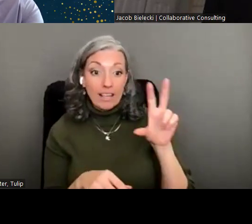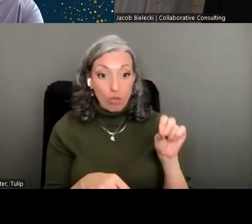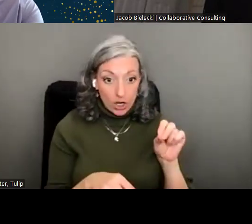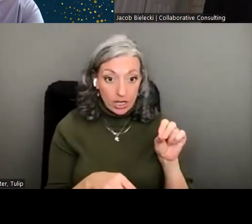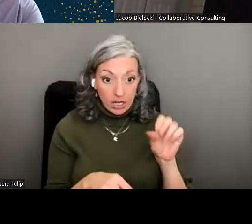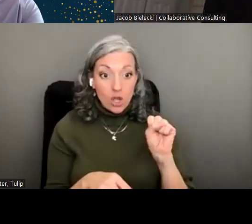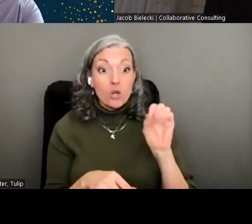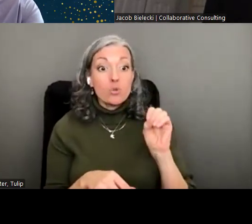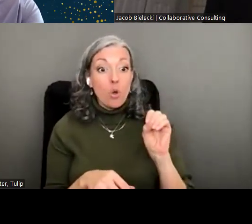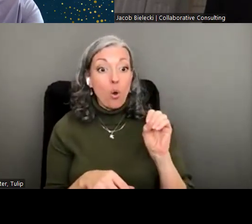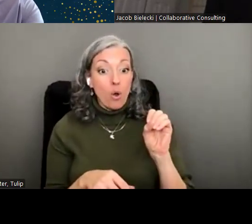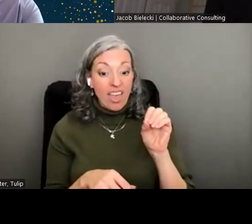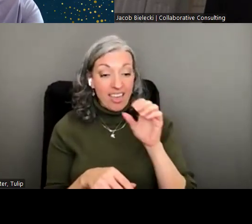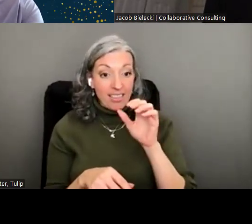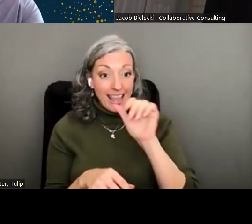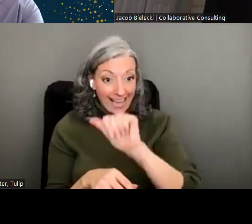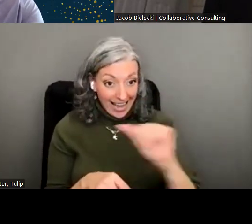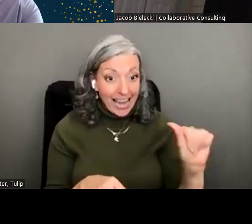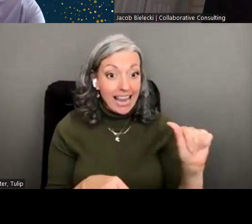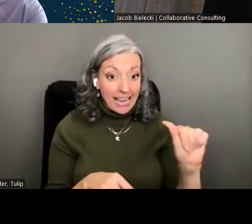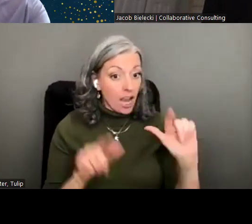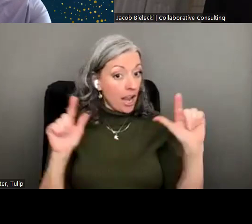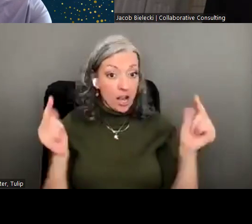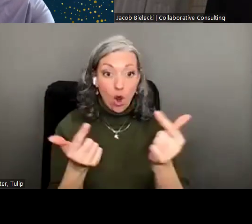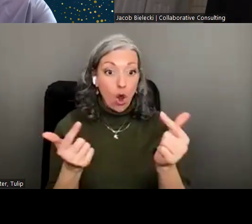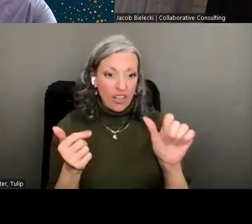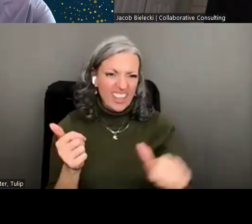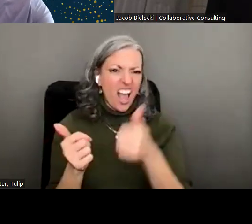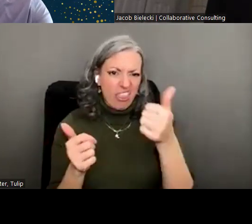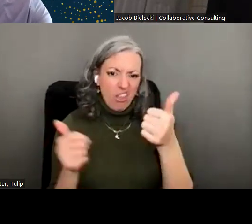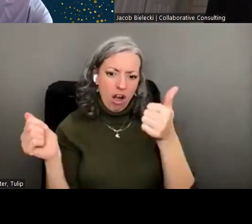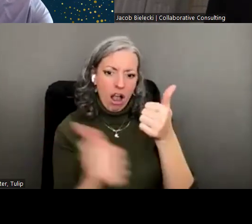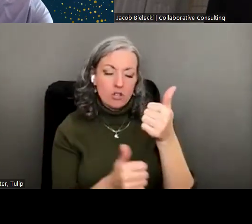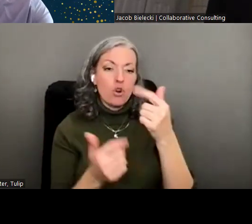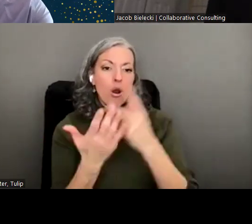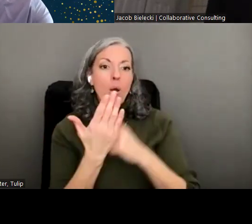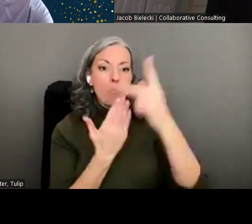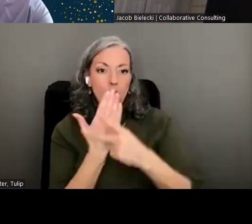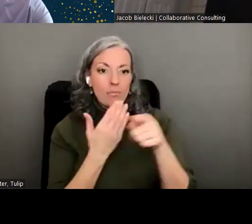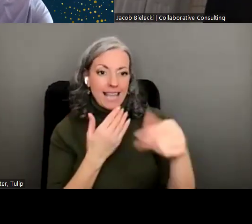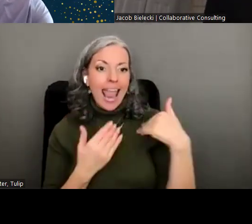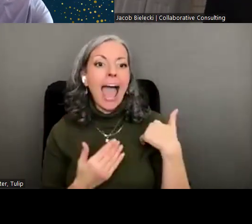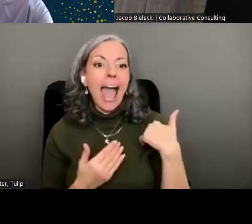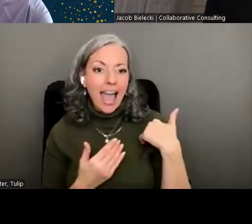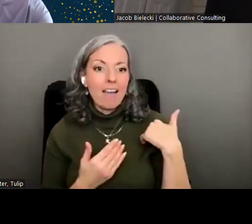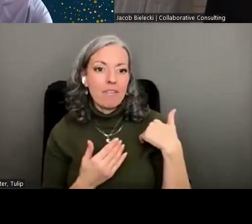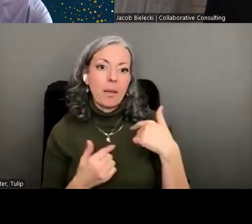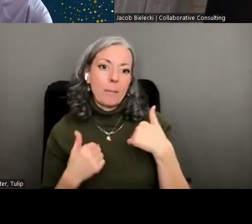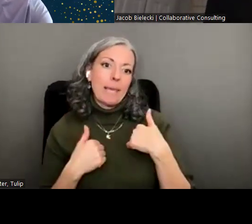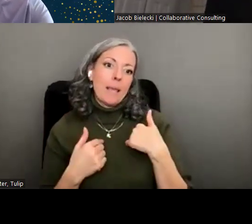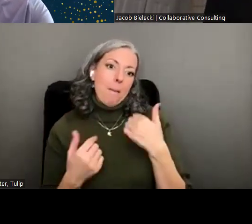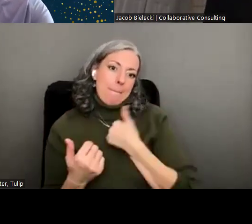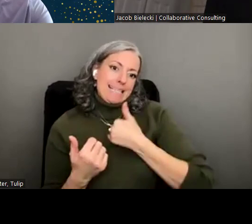so that at the Area Agency on Aging and all of the sub programs that they have, I particularly am interested in the